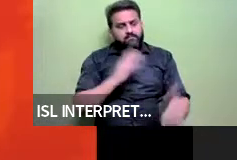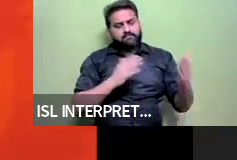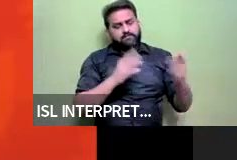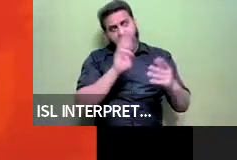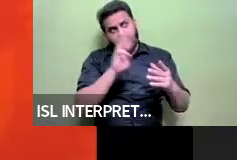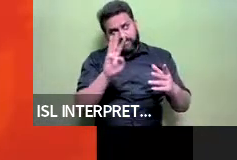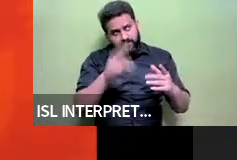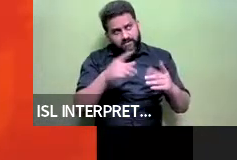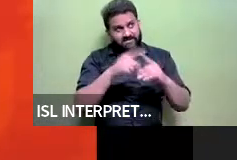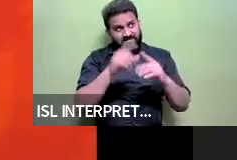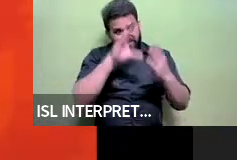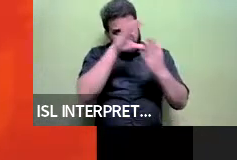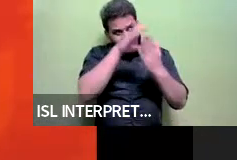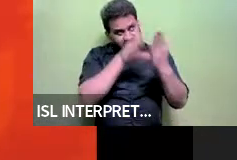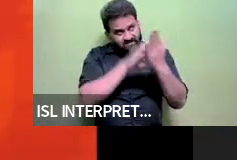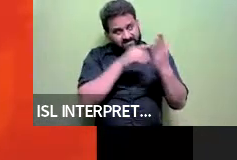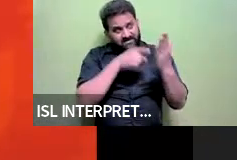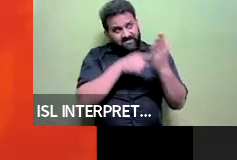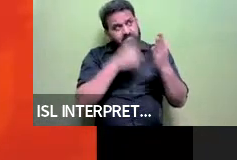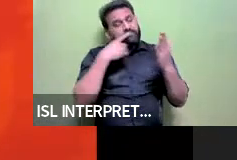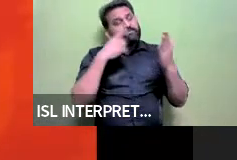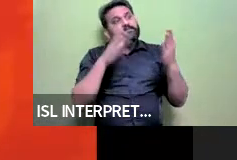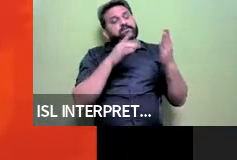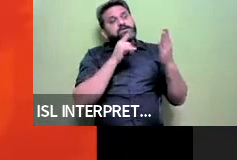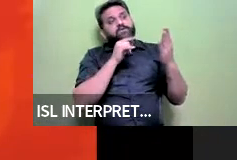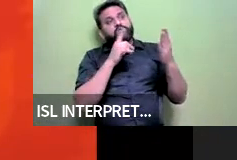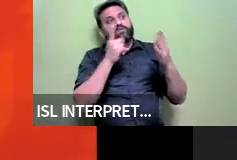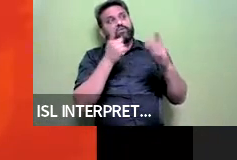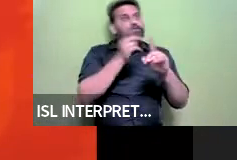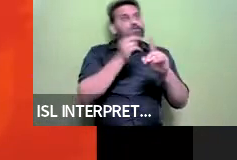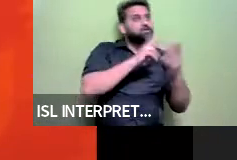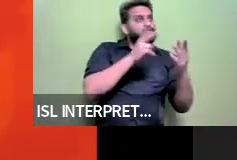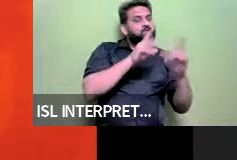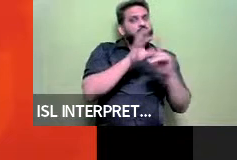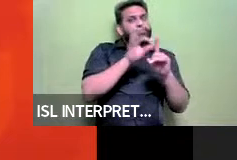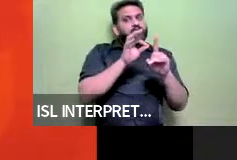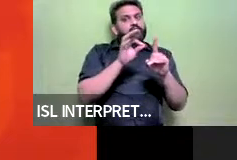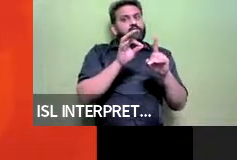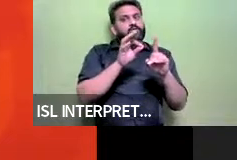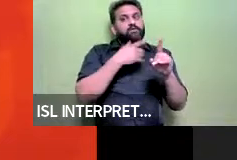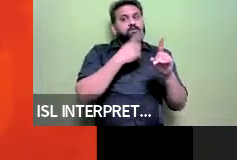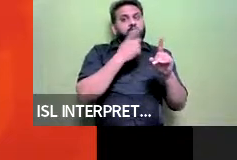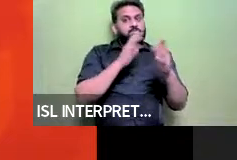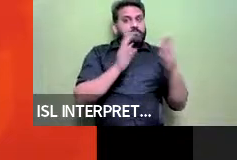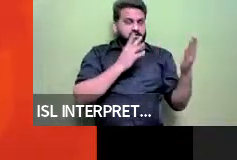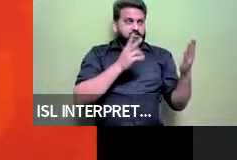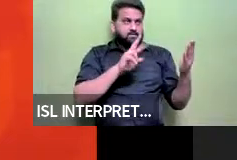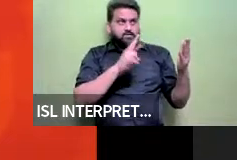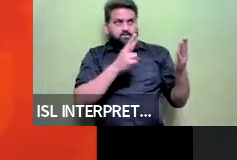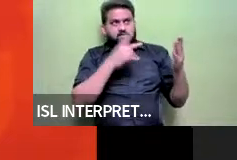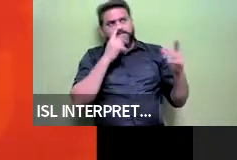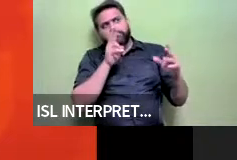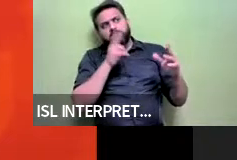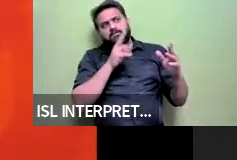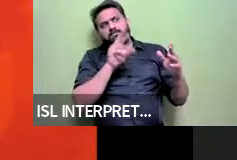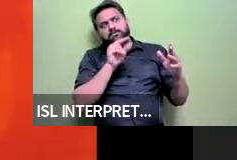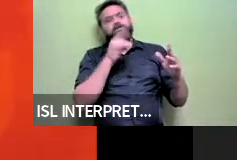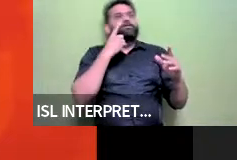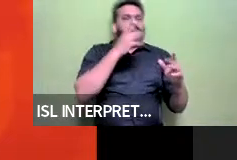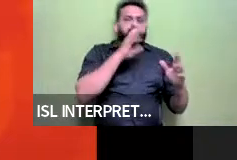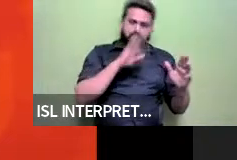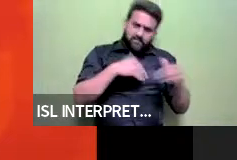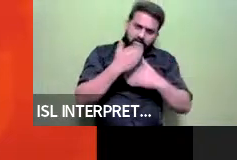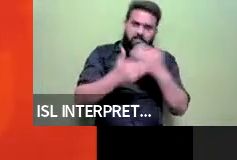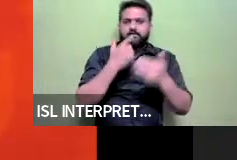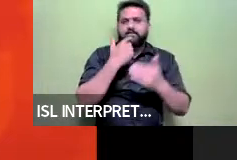then look at the tribunal and see who is turning, who is not turning. If somebody is flipping through the page, then you can say that. After that,